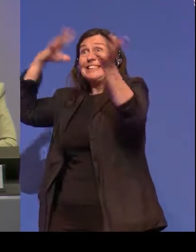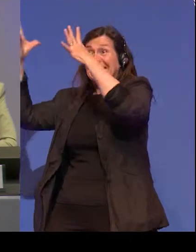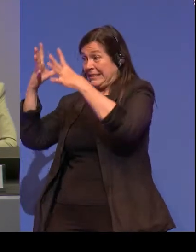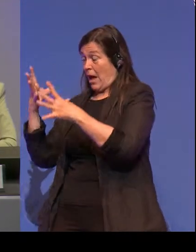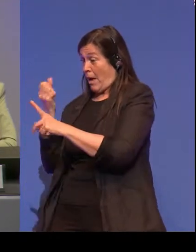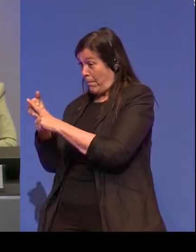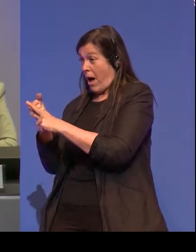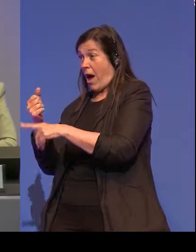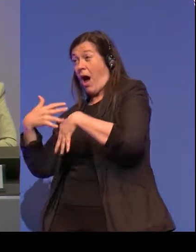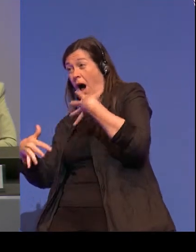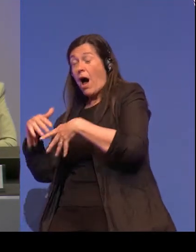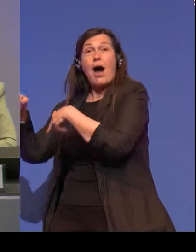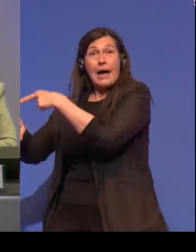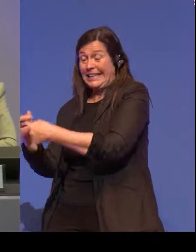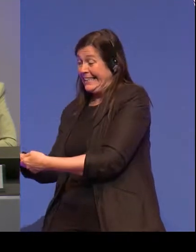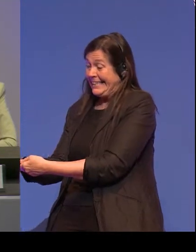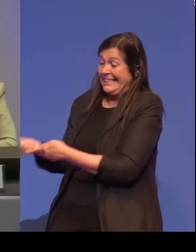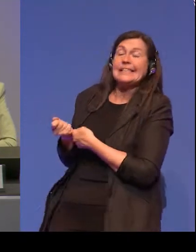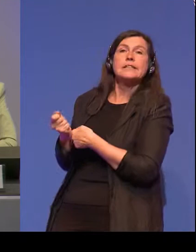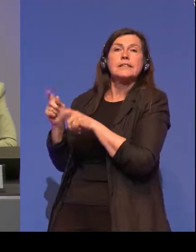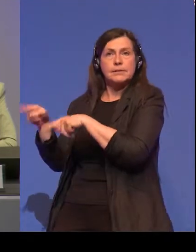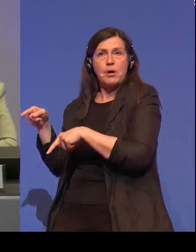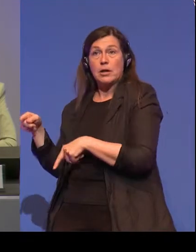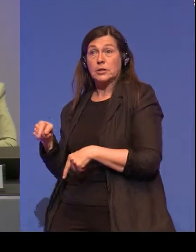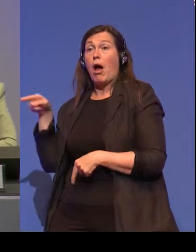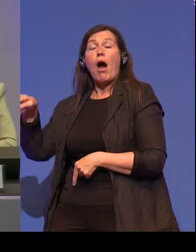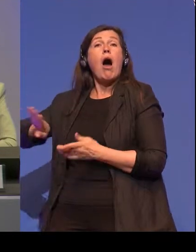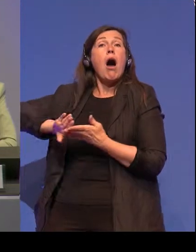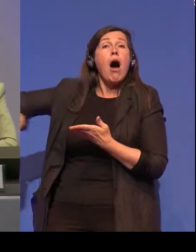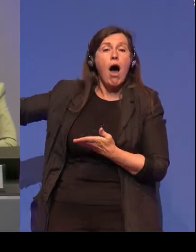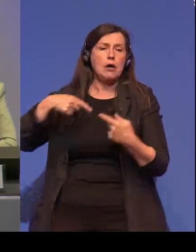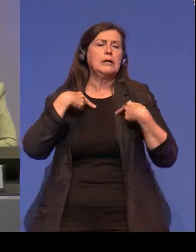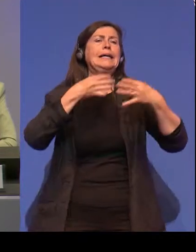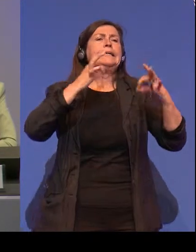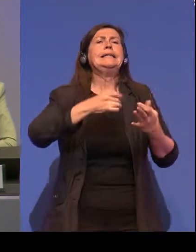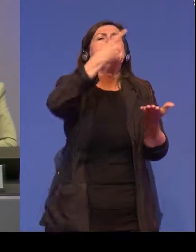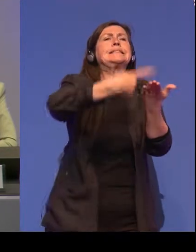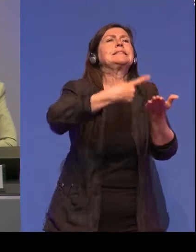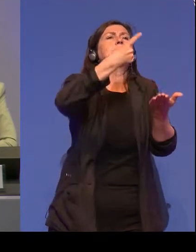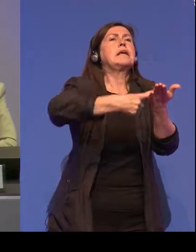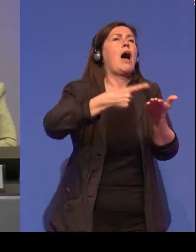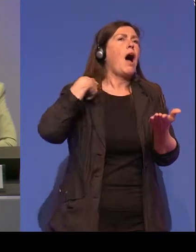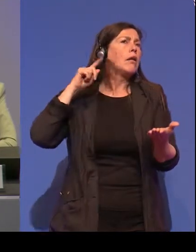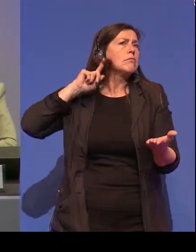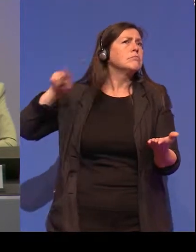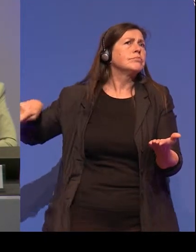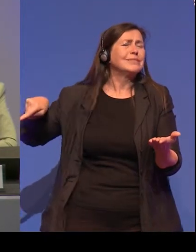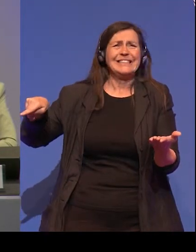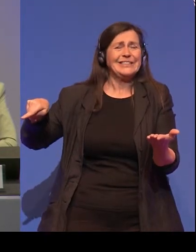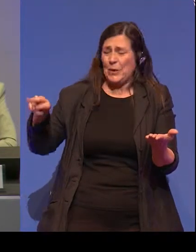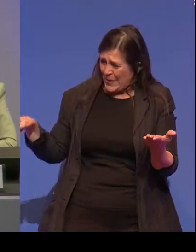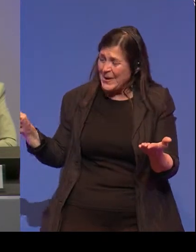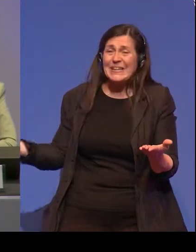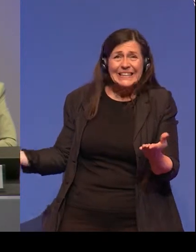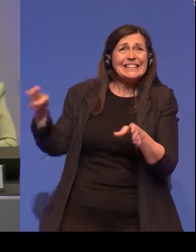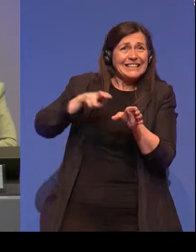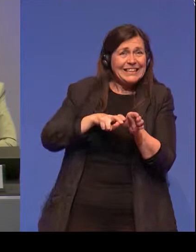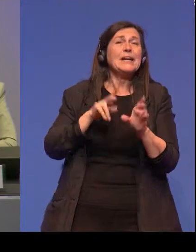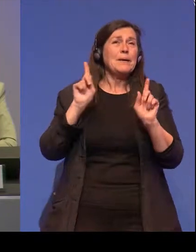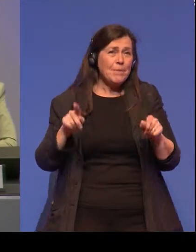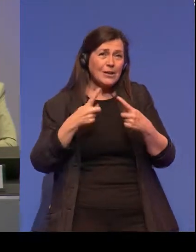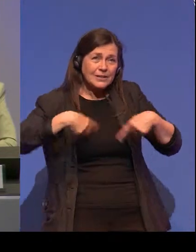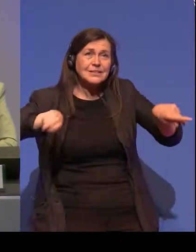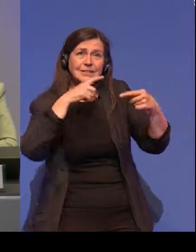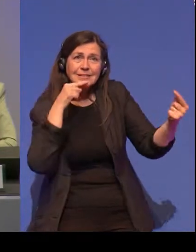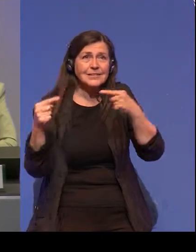are included in all stages of disaster decision-making. We are concerned that resilience is not conceptualized or